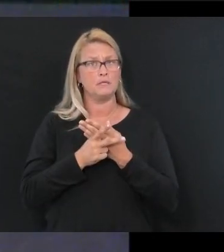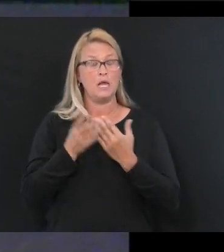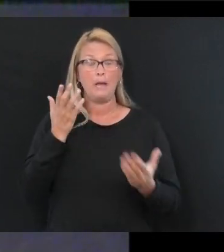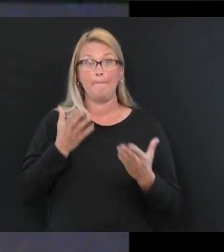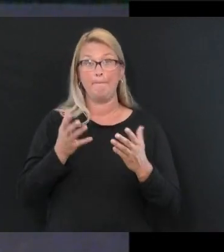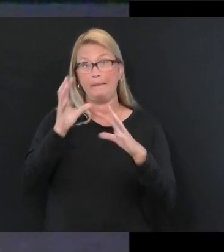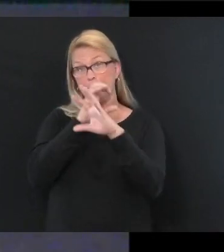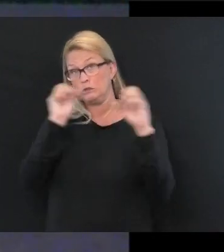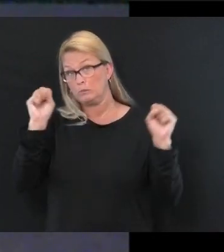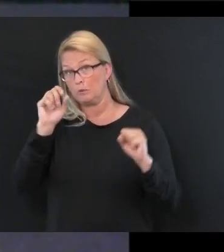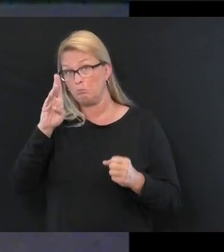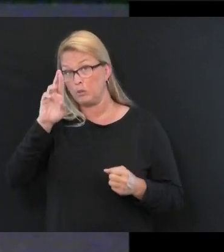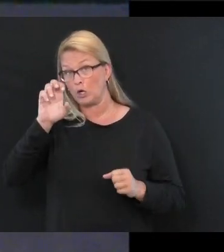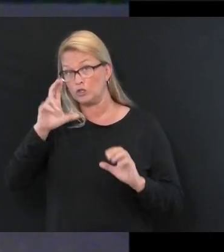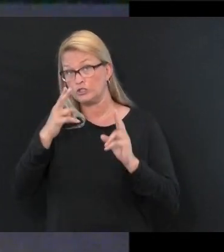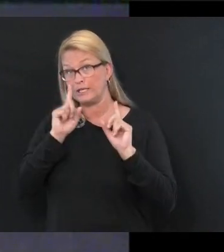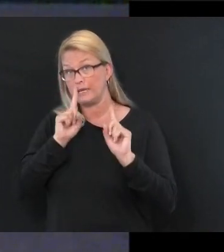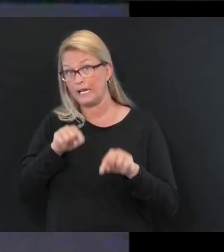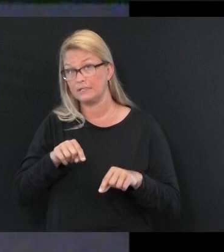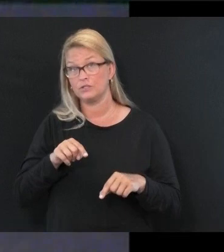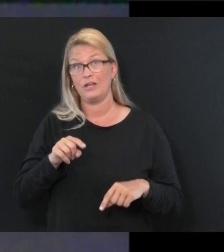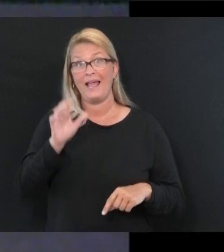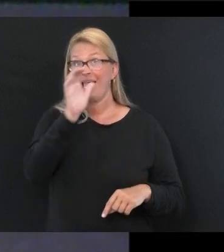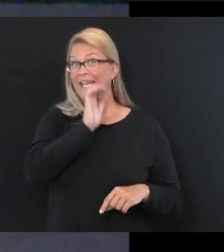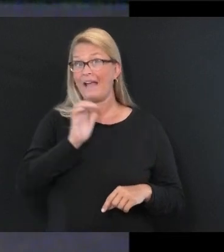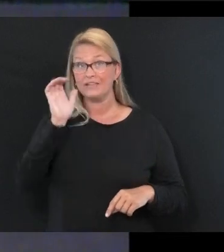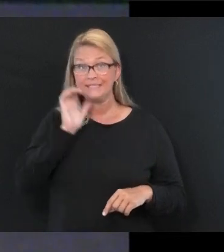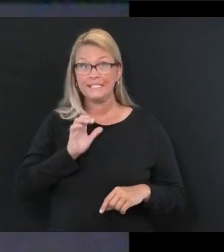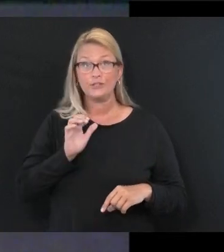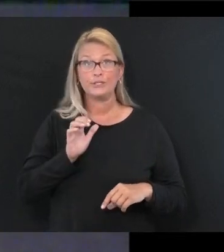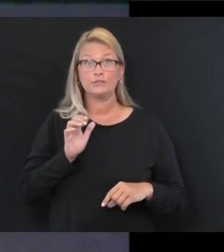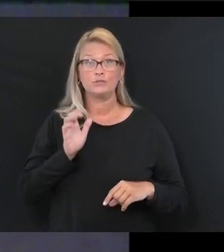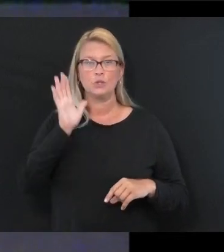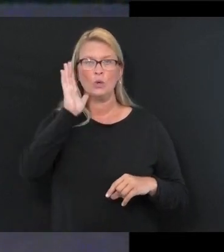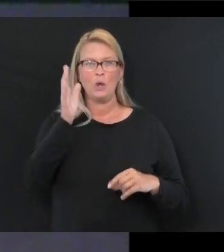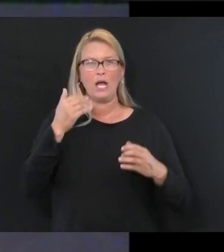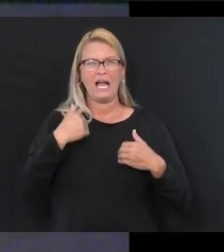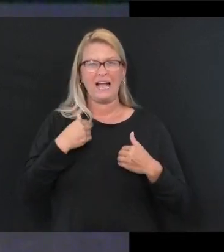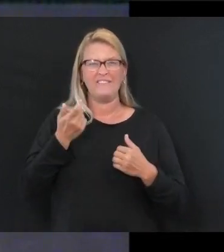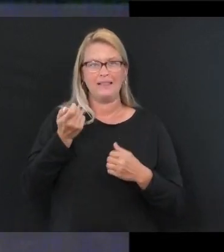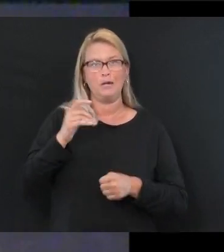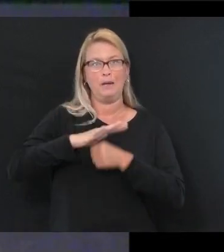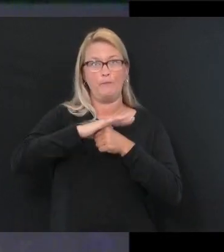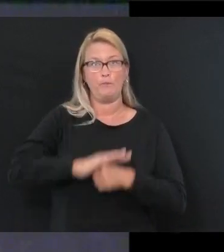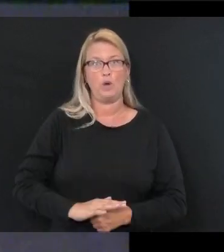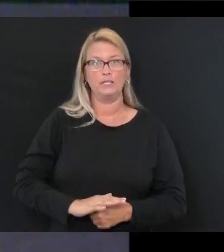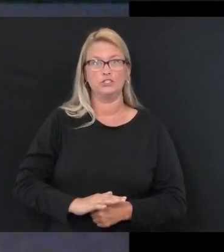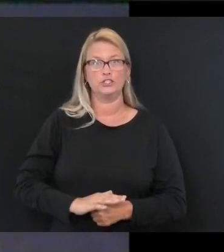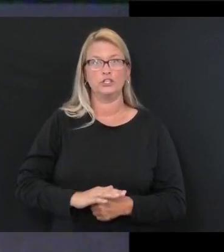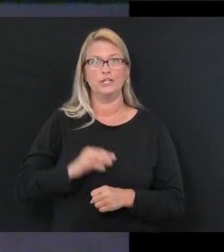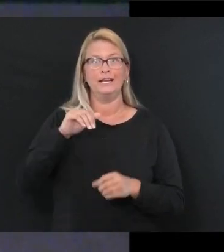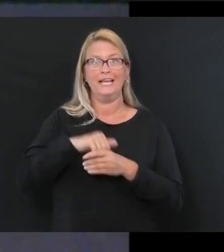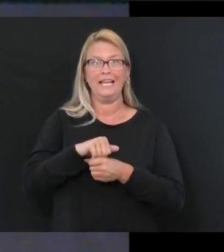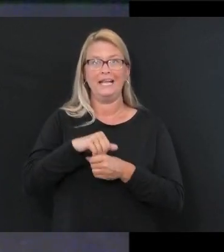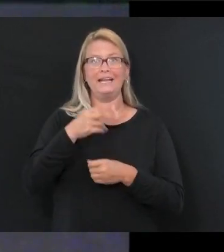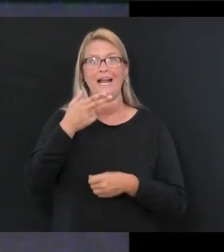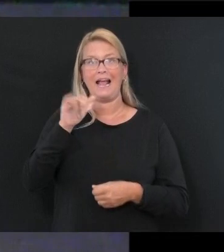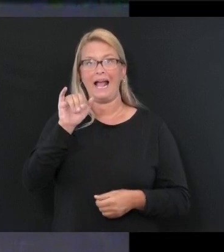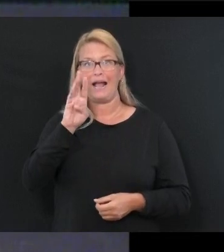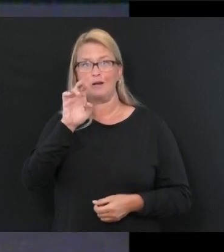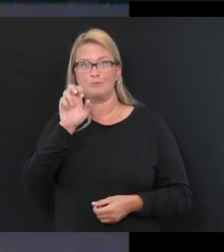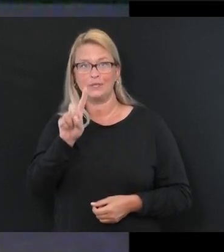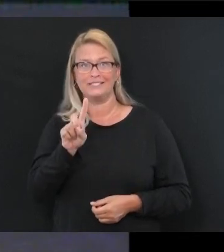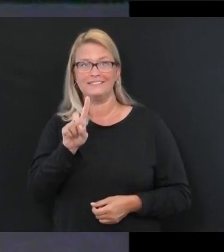Birch, the cafeterias in the schools are going to be under a little bit of pressure, especially in a hybrid situation or having